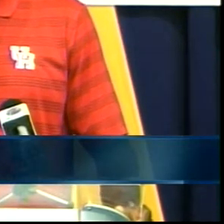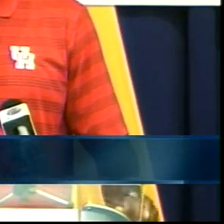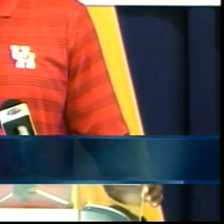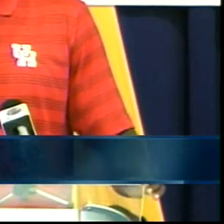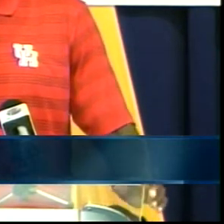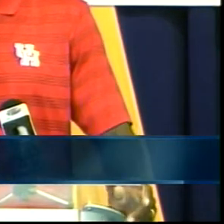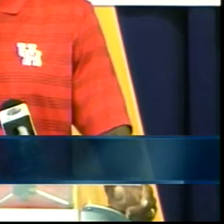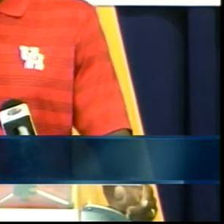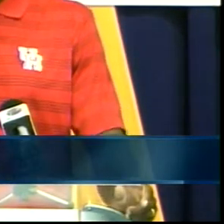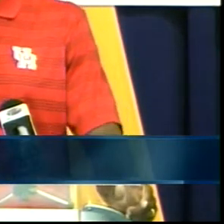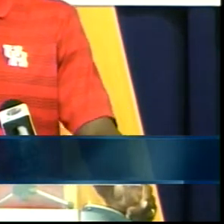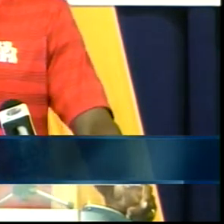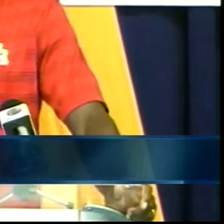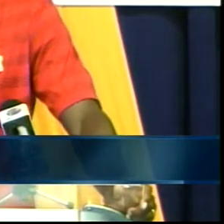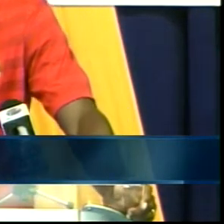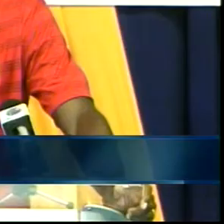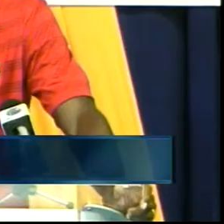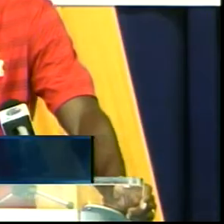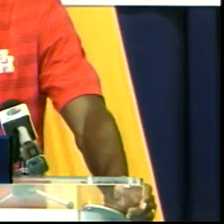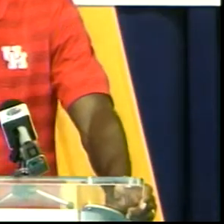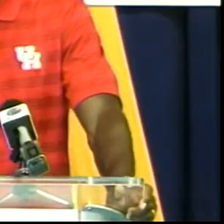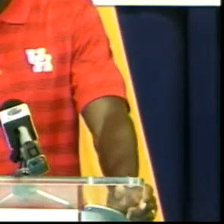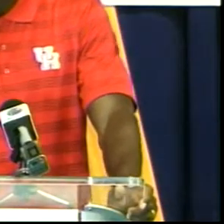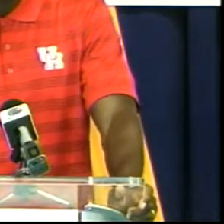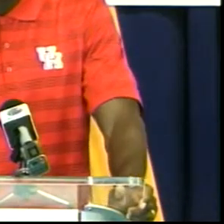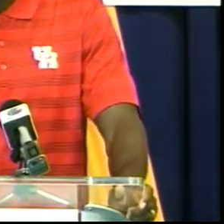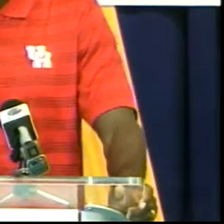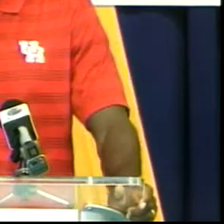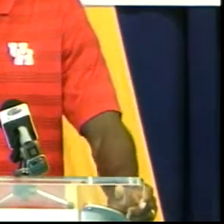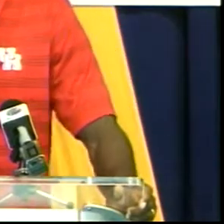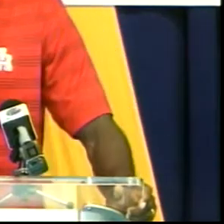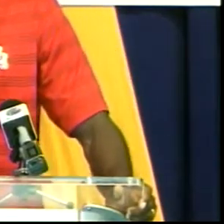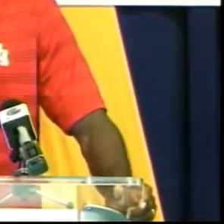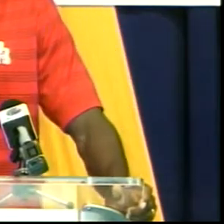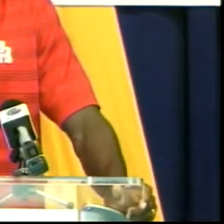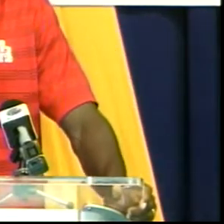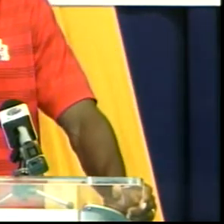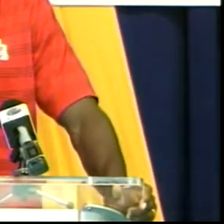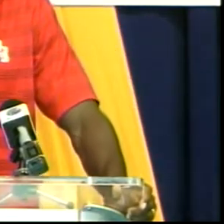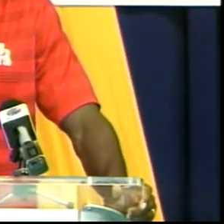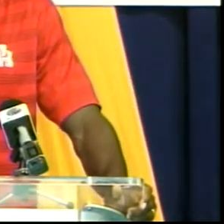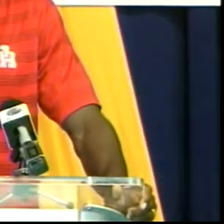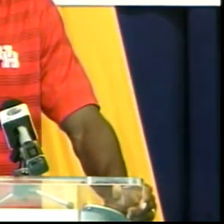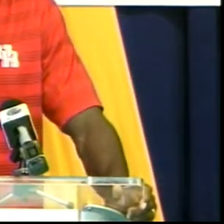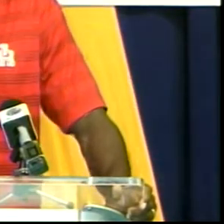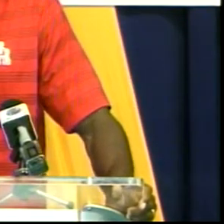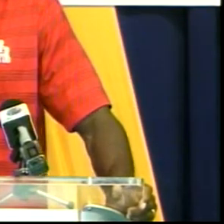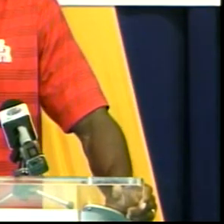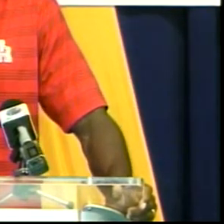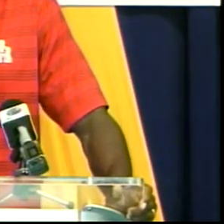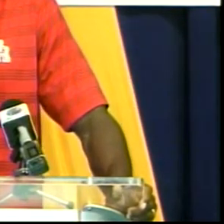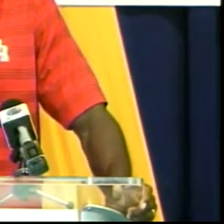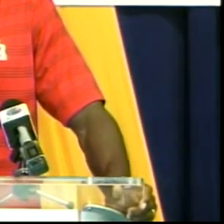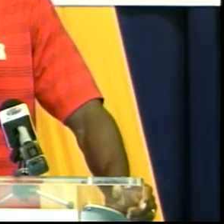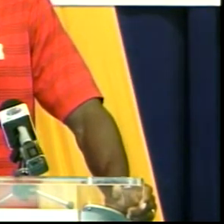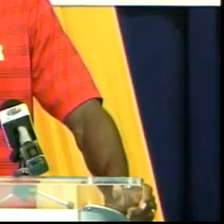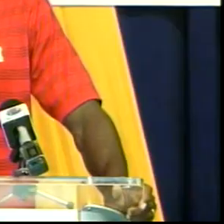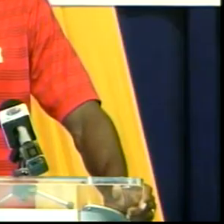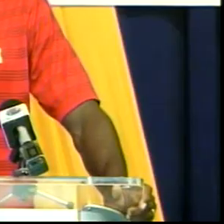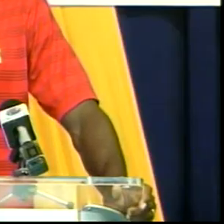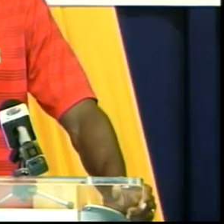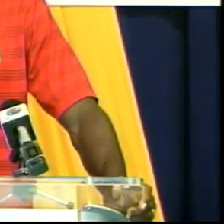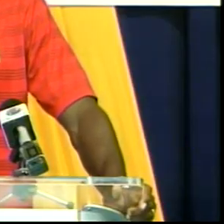You see, so there are people in your life that are going to ask you to be successful and do things, and they want to give you support to do